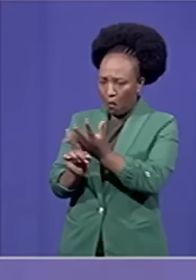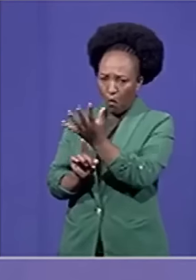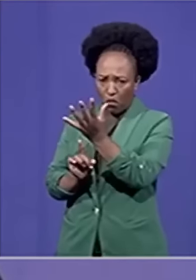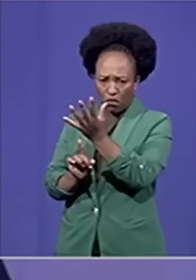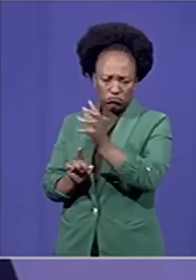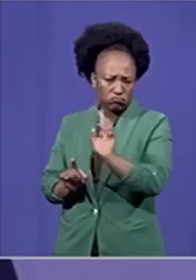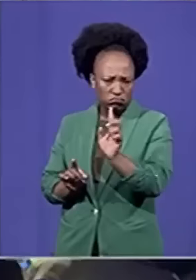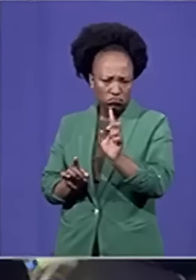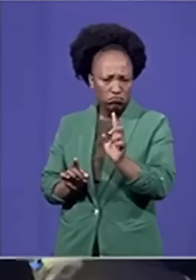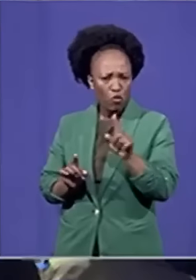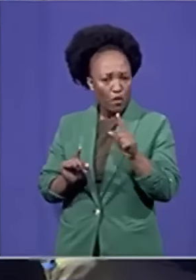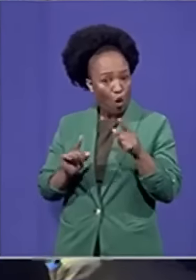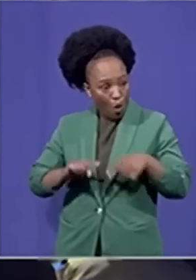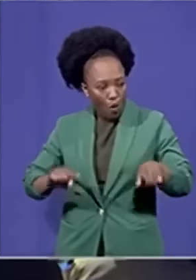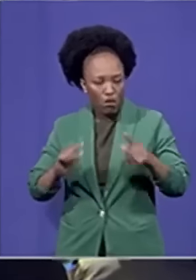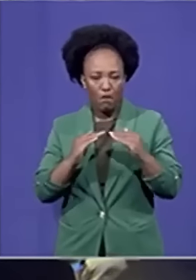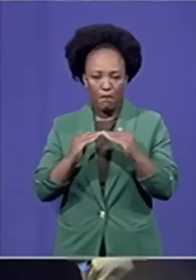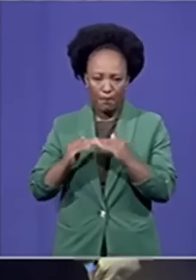all equal.